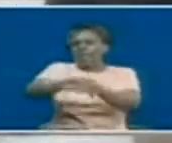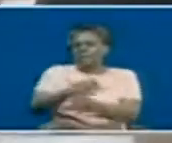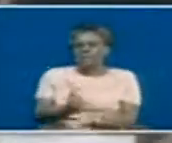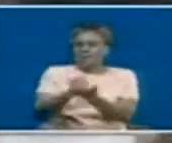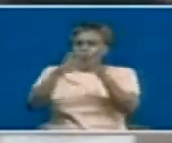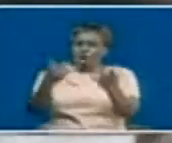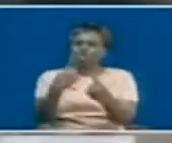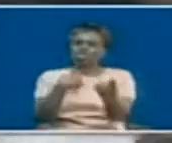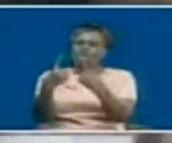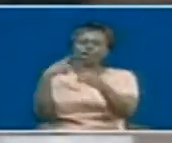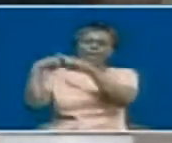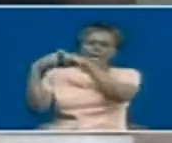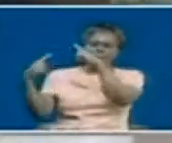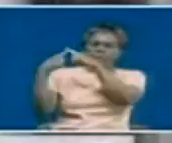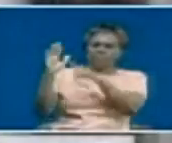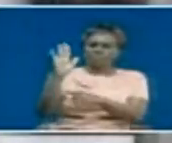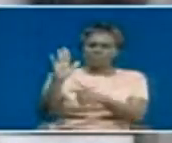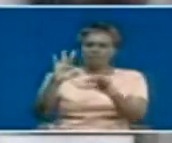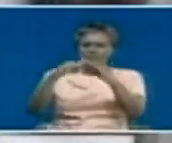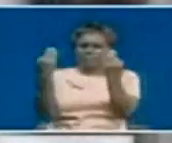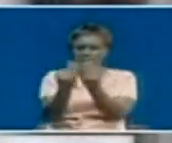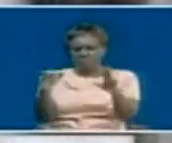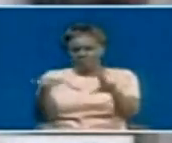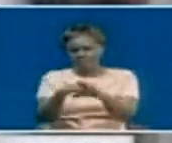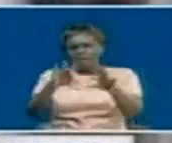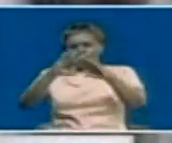even talk about the experience with family members. The family